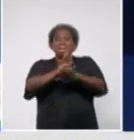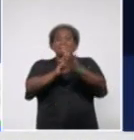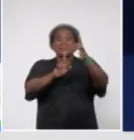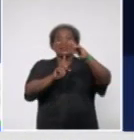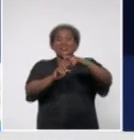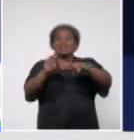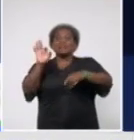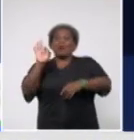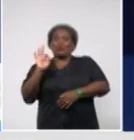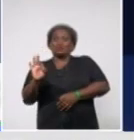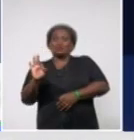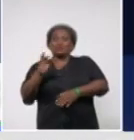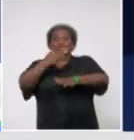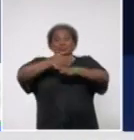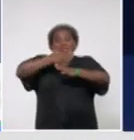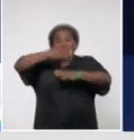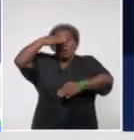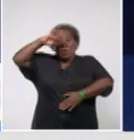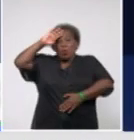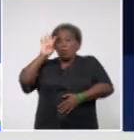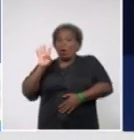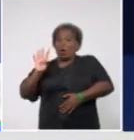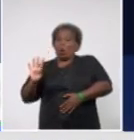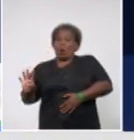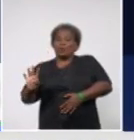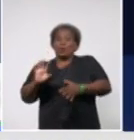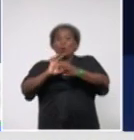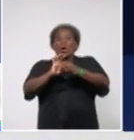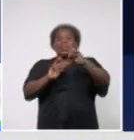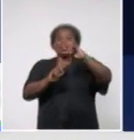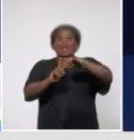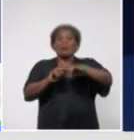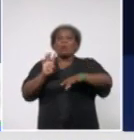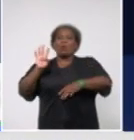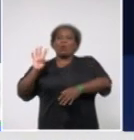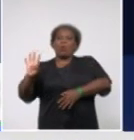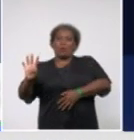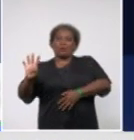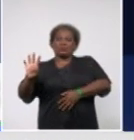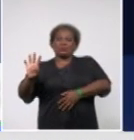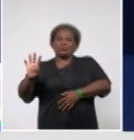Mayabeque, Camagüey, Las Tunas, and Artemisa.